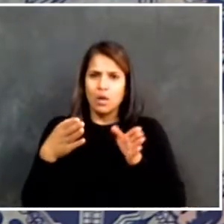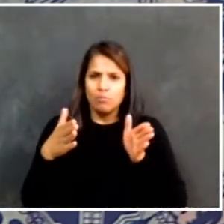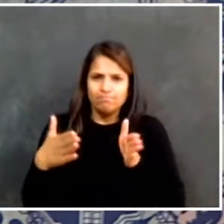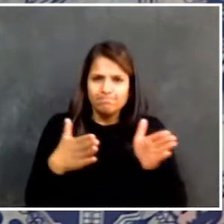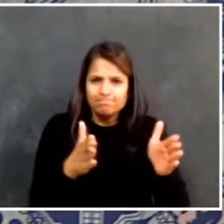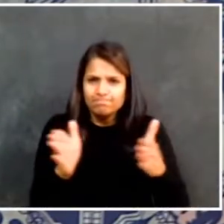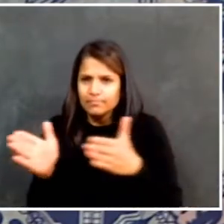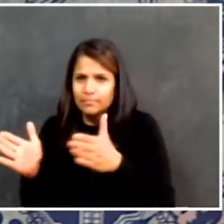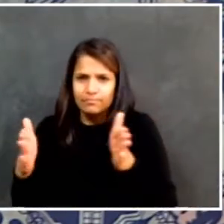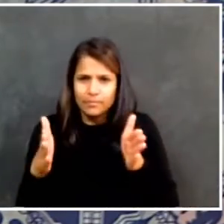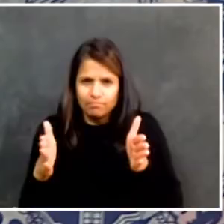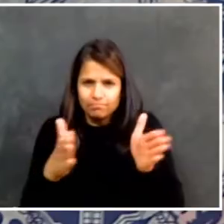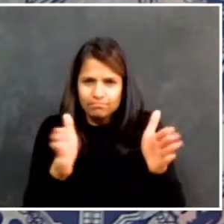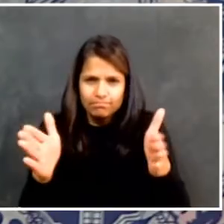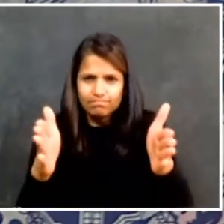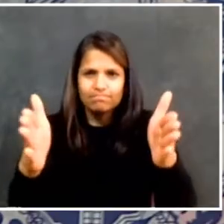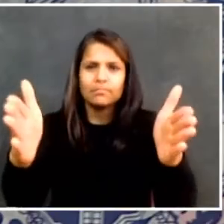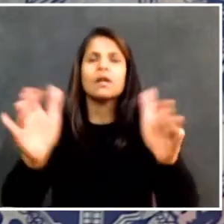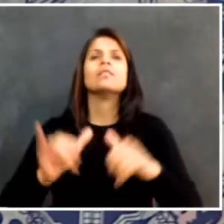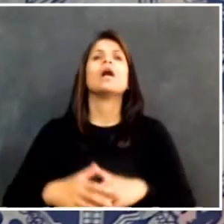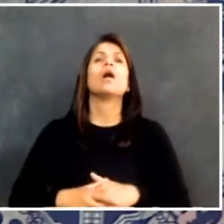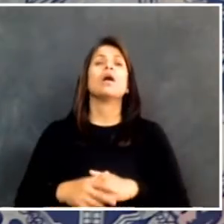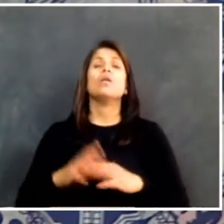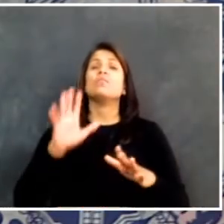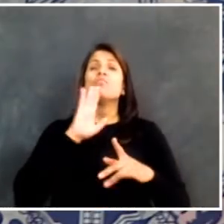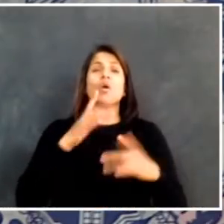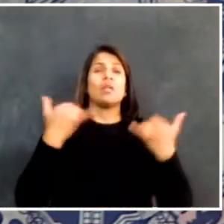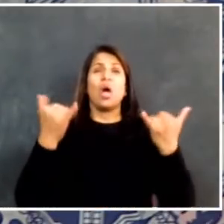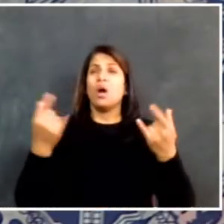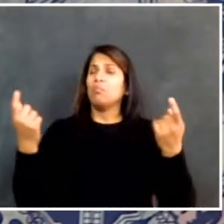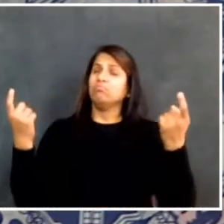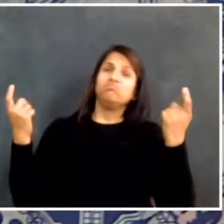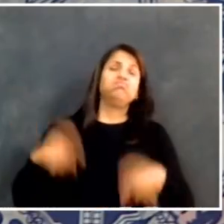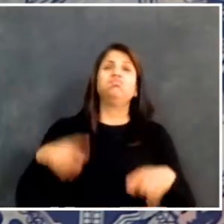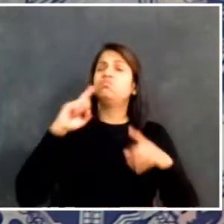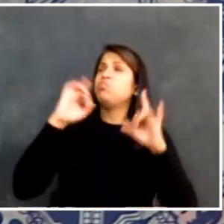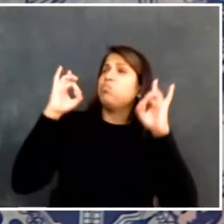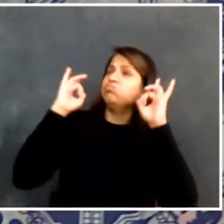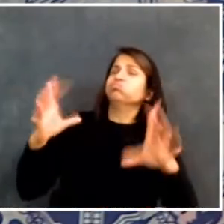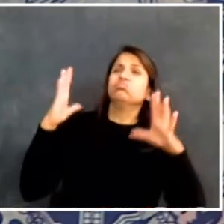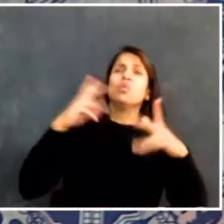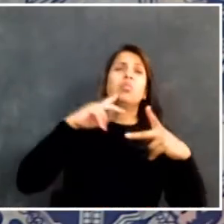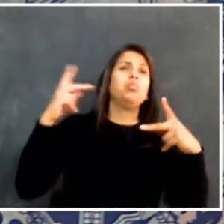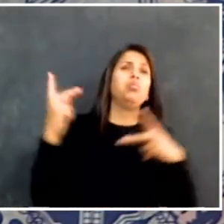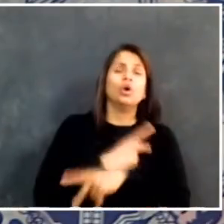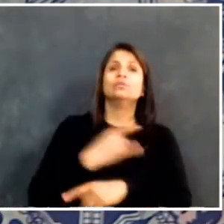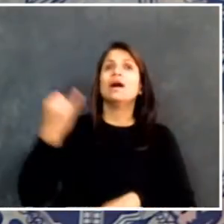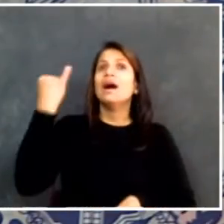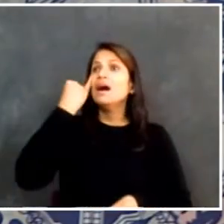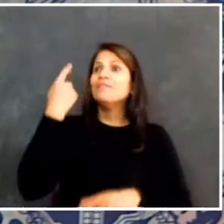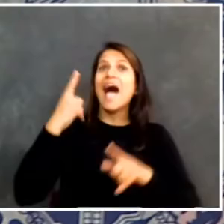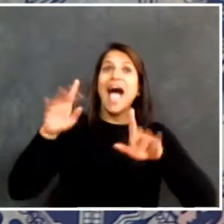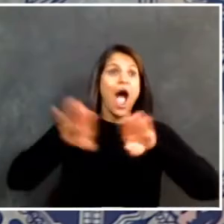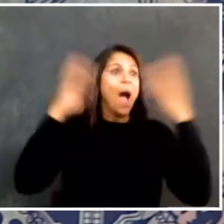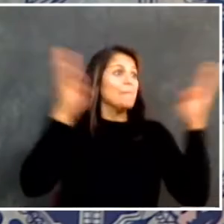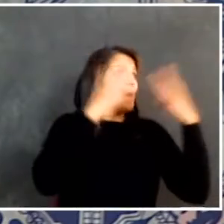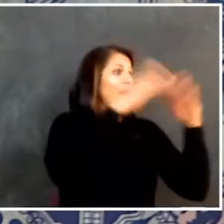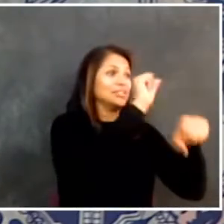woods, let people come back too quickly, and have the disease boomerang back on us. And that has happened in some parts of the